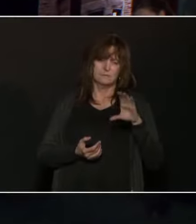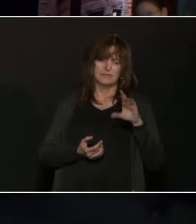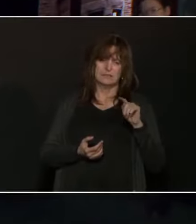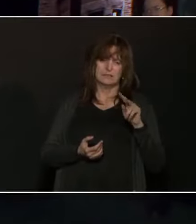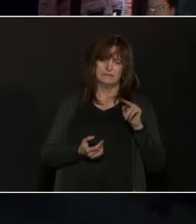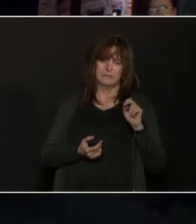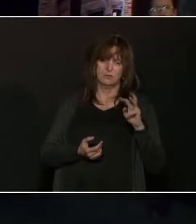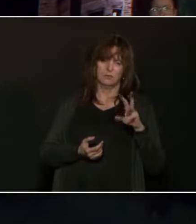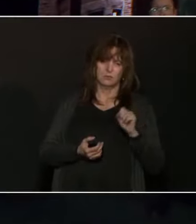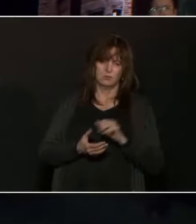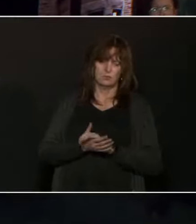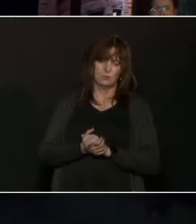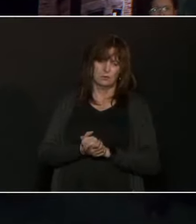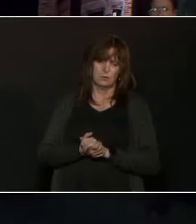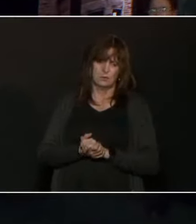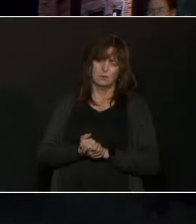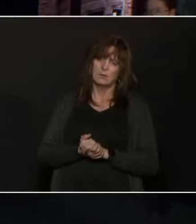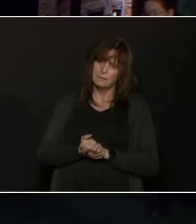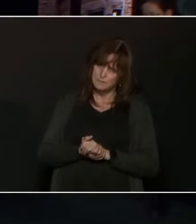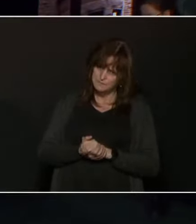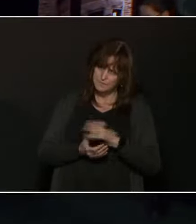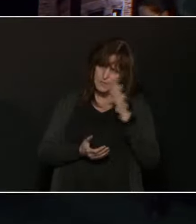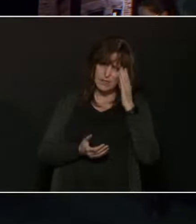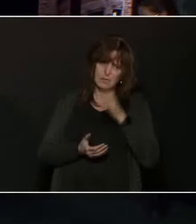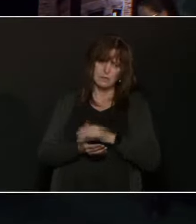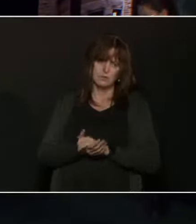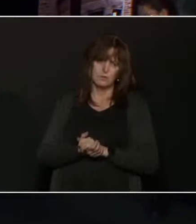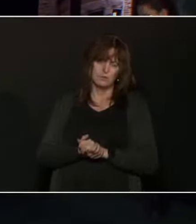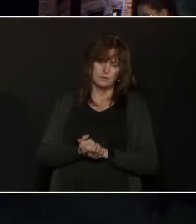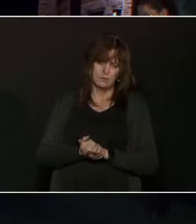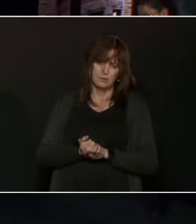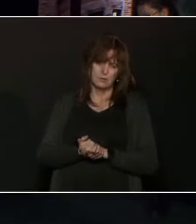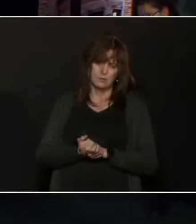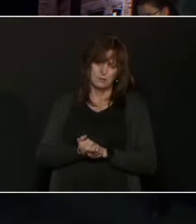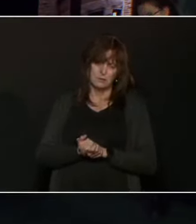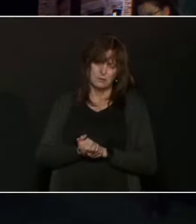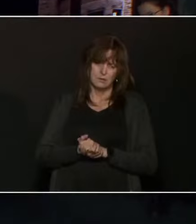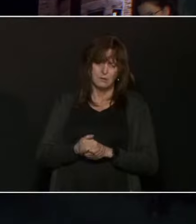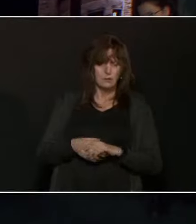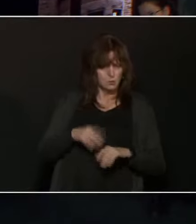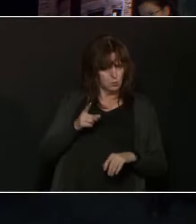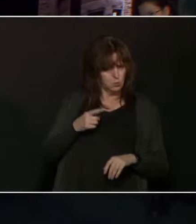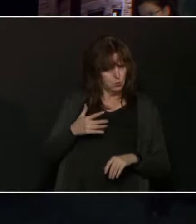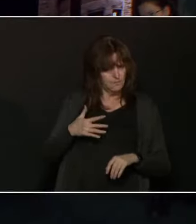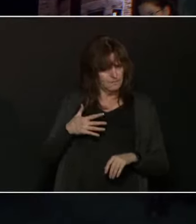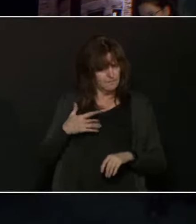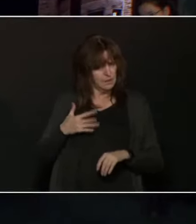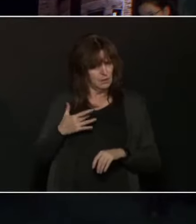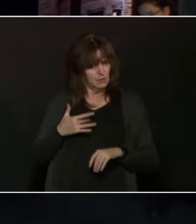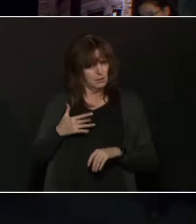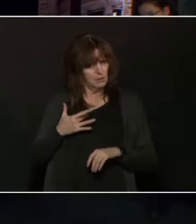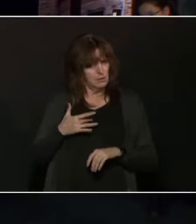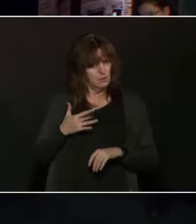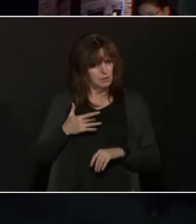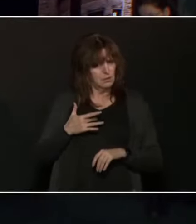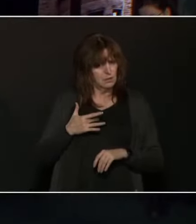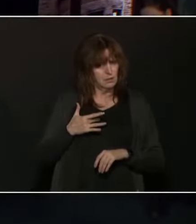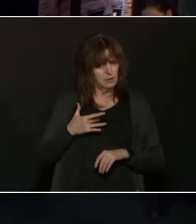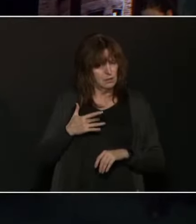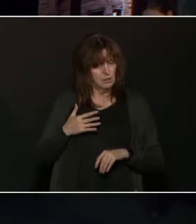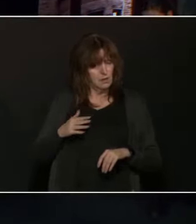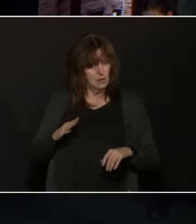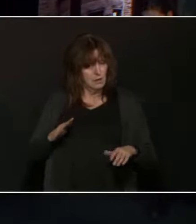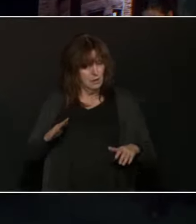good afternoon. I just wanted to get a sense from you guys. Do we feel like we are actually definitively past the peak of the second wave, or is this